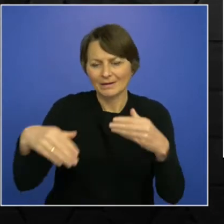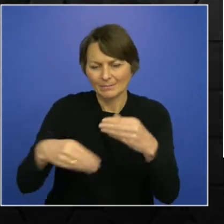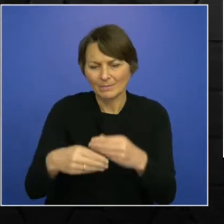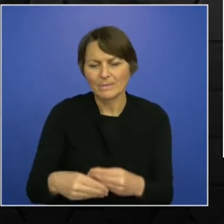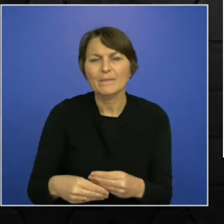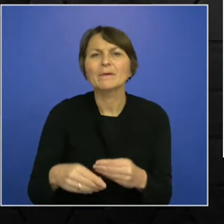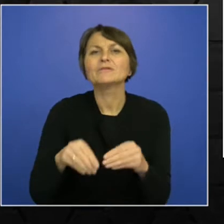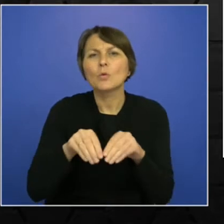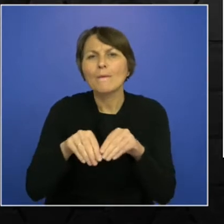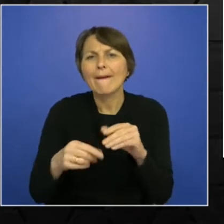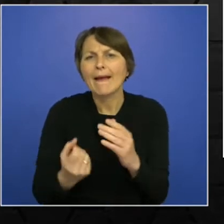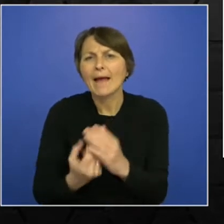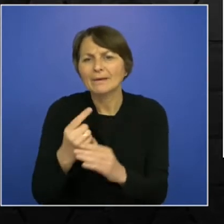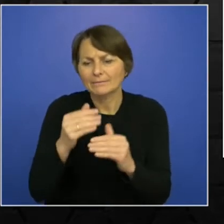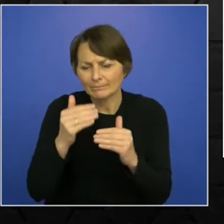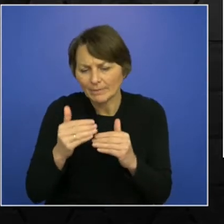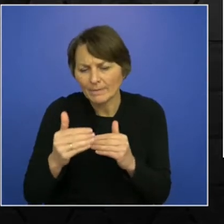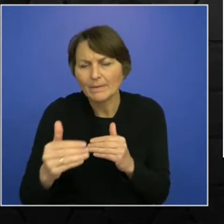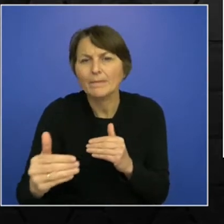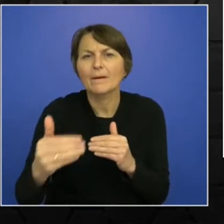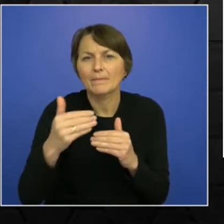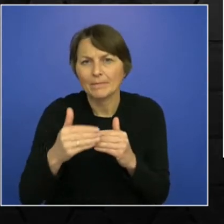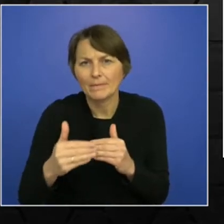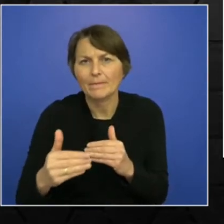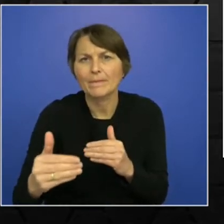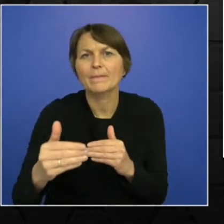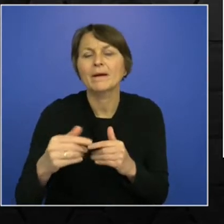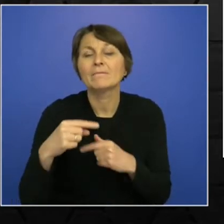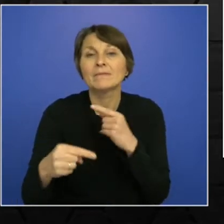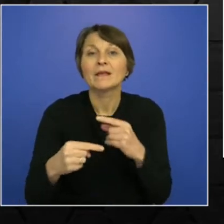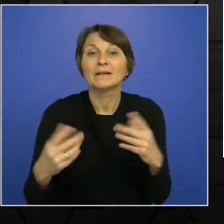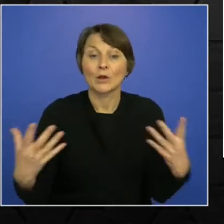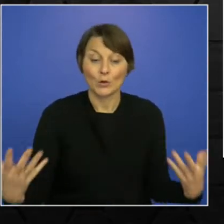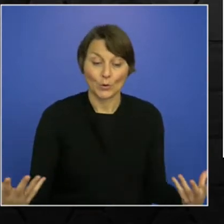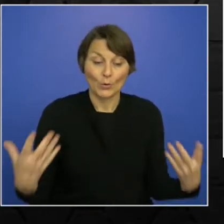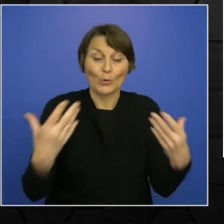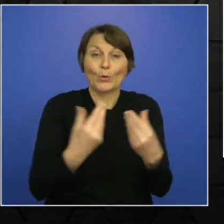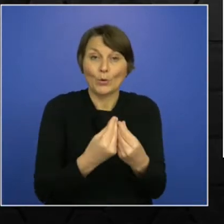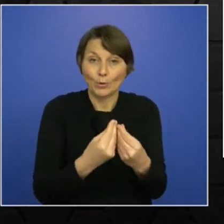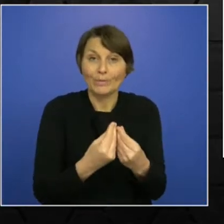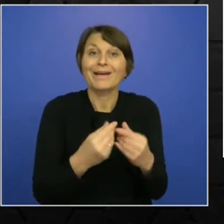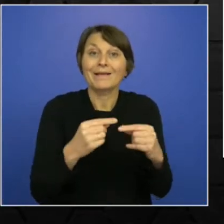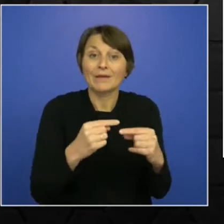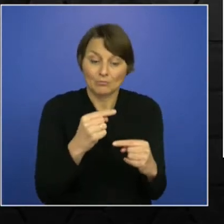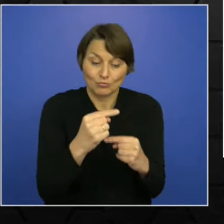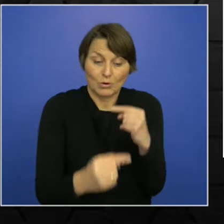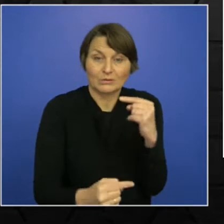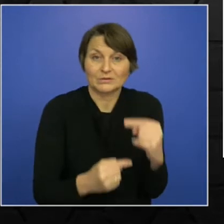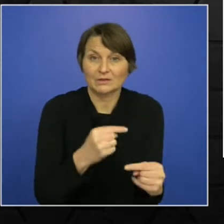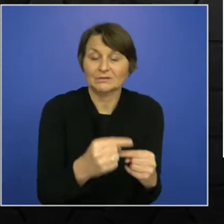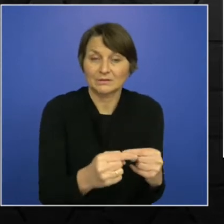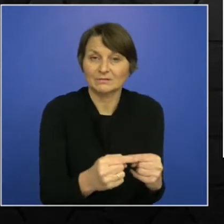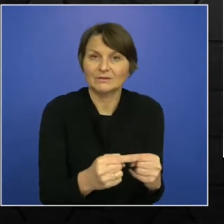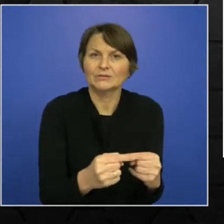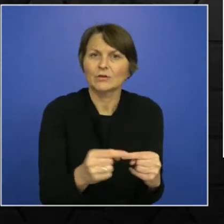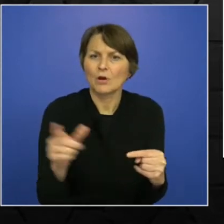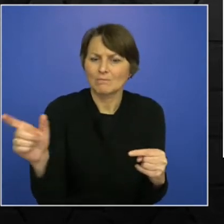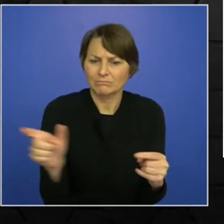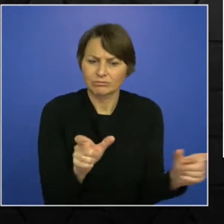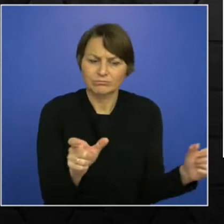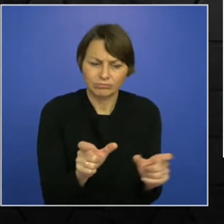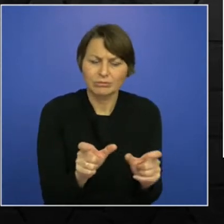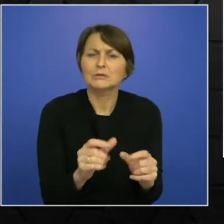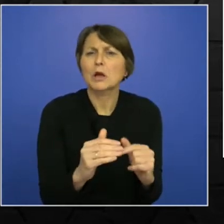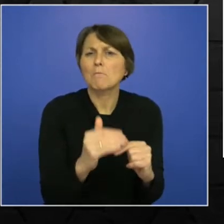dot part two, those sort of things, and then at the end they are combined and then sent for processing, or those individual parts could be sent for further processing.